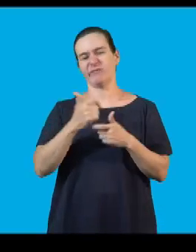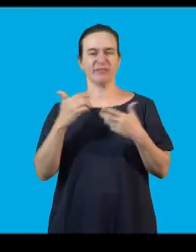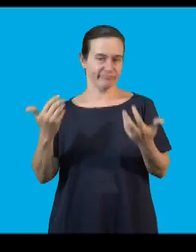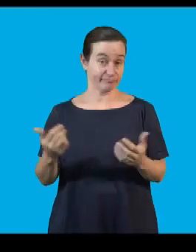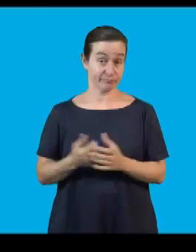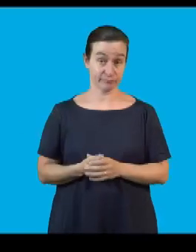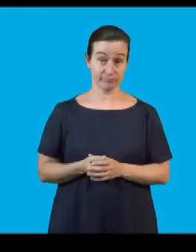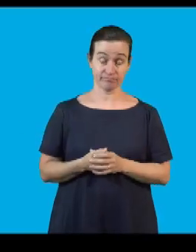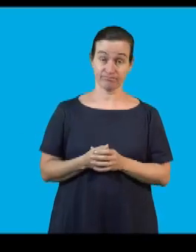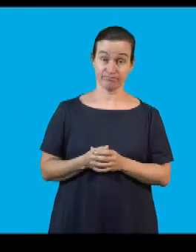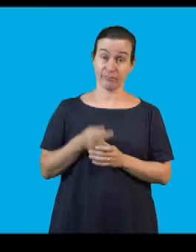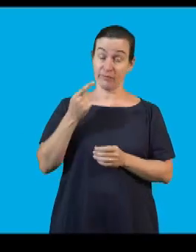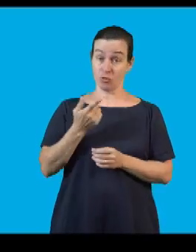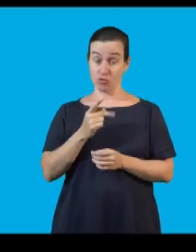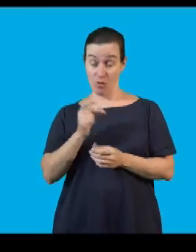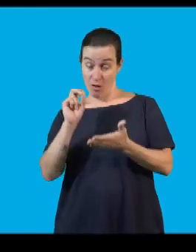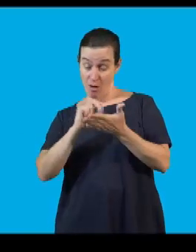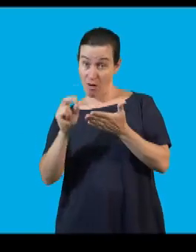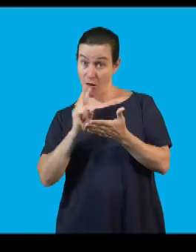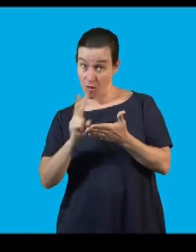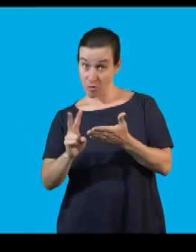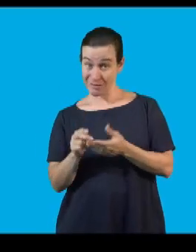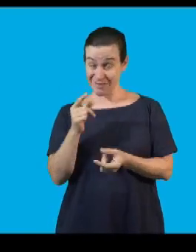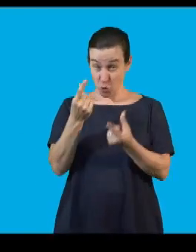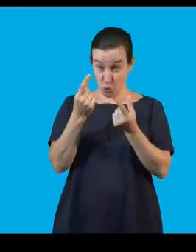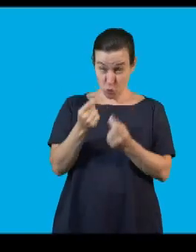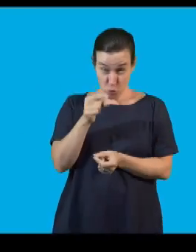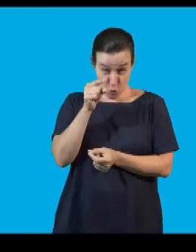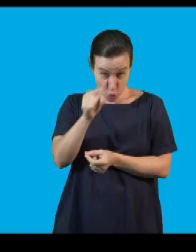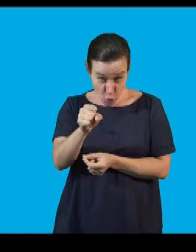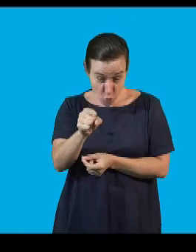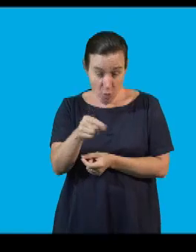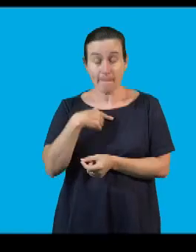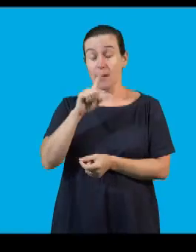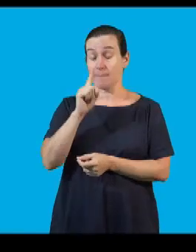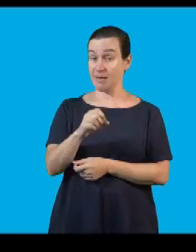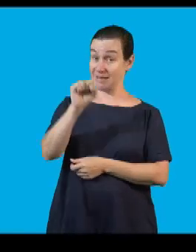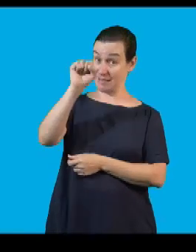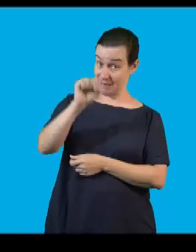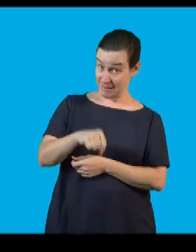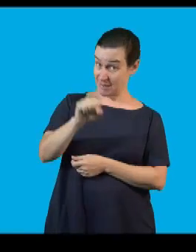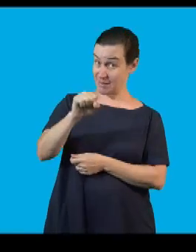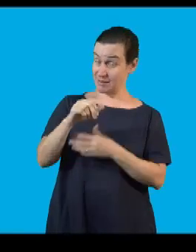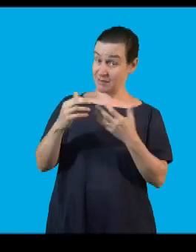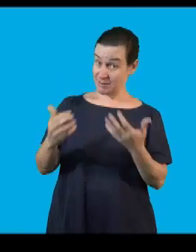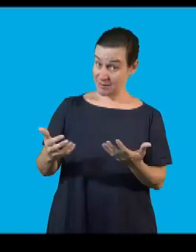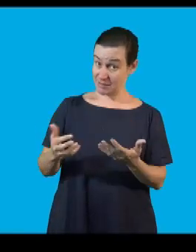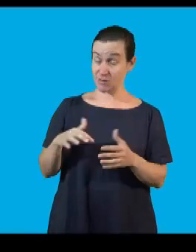when you are responding to a question that says, do you, all right, you have to give